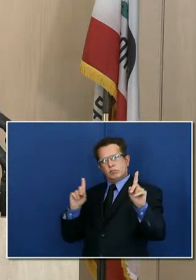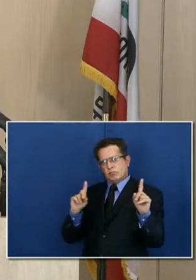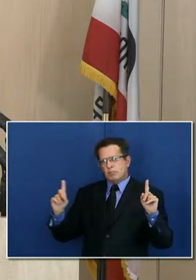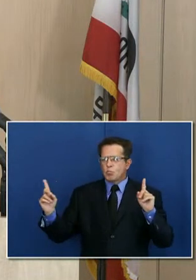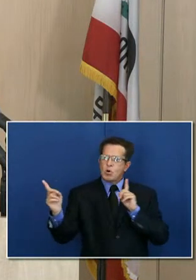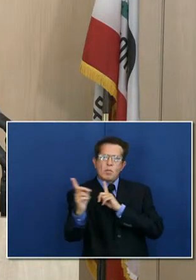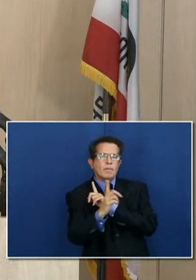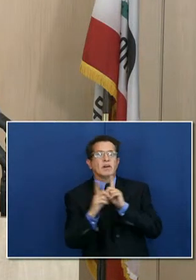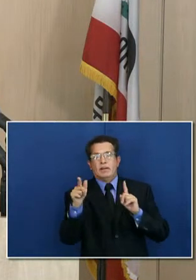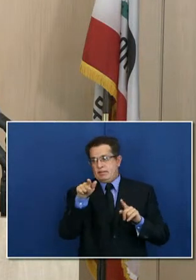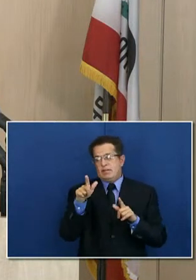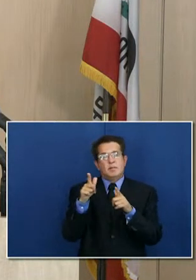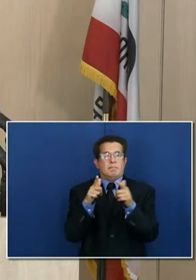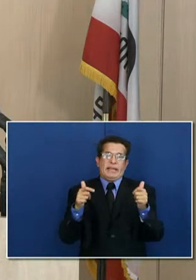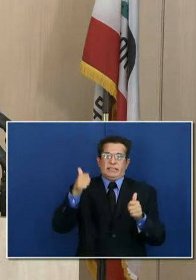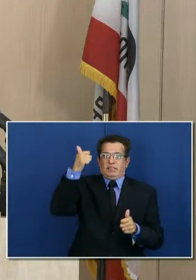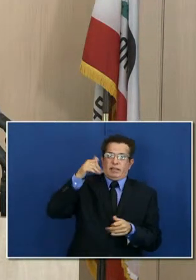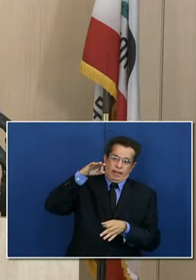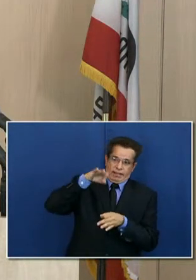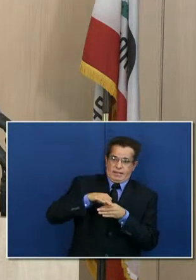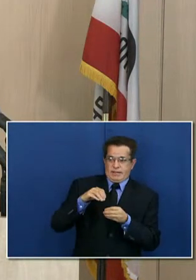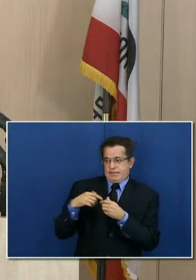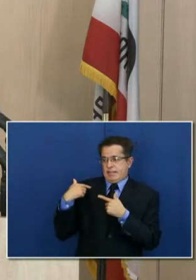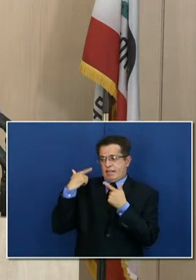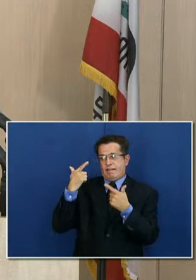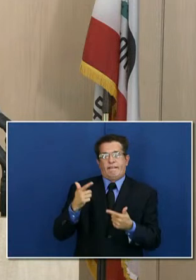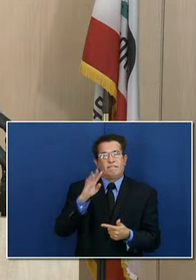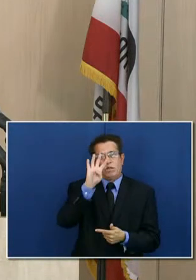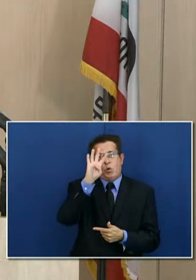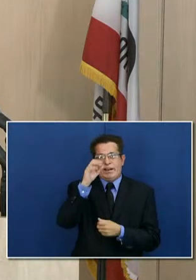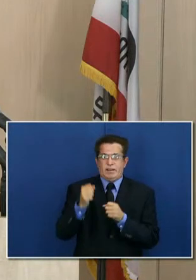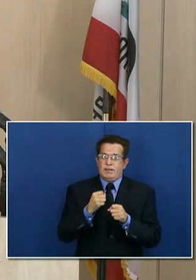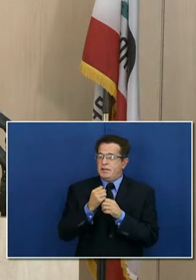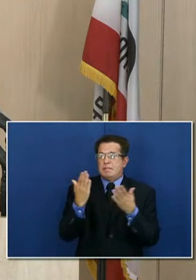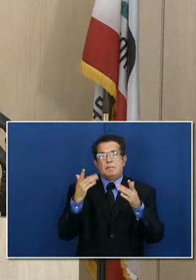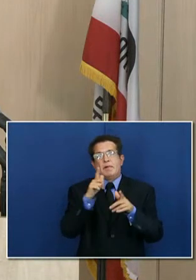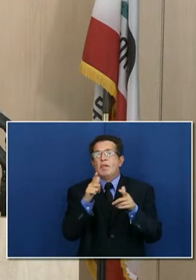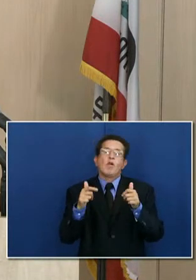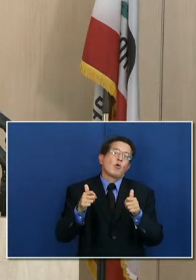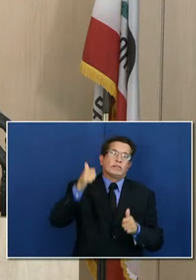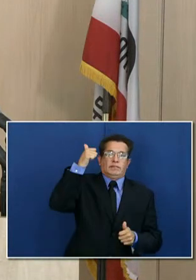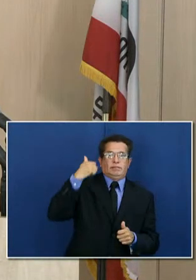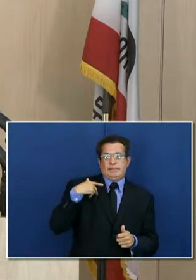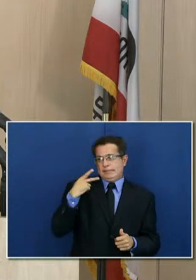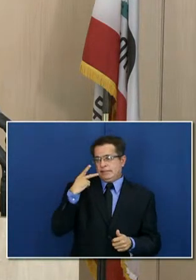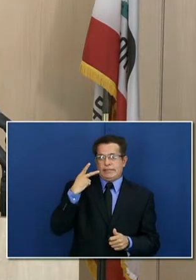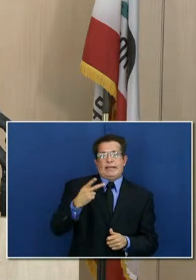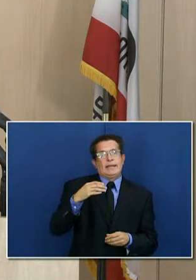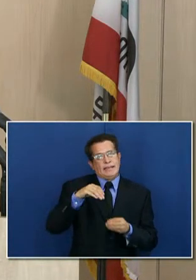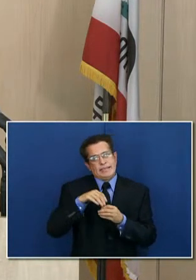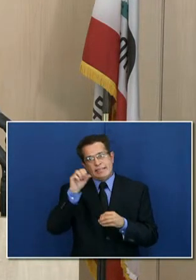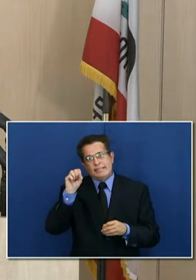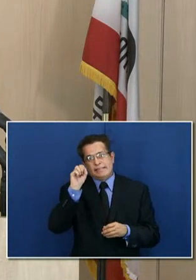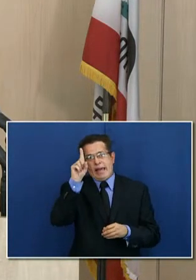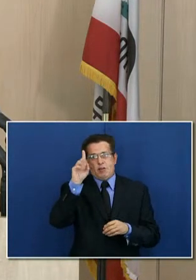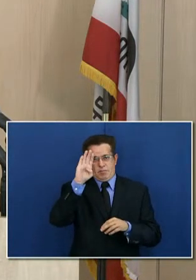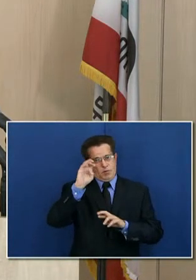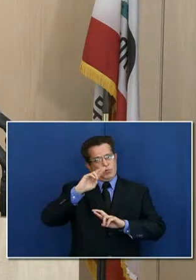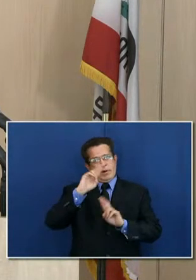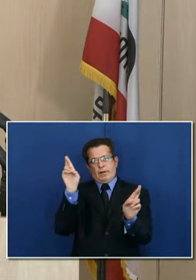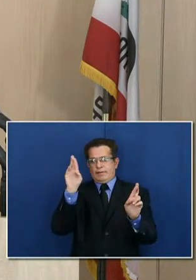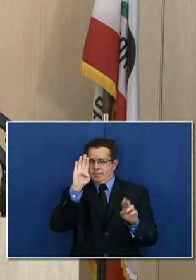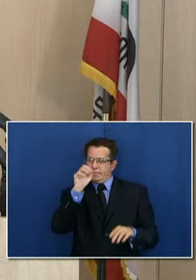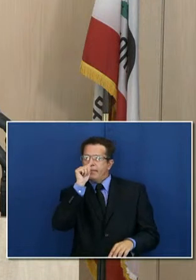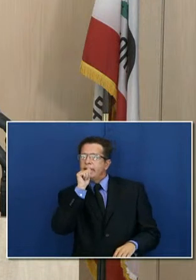the largest turnout elections in a 4-year period, and perhaps maybe the largest turnout that we've ever seen in San Diego County, be ready to